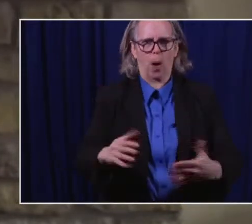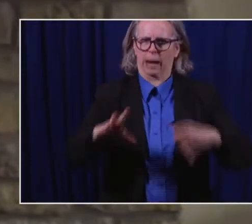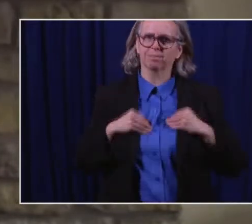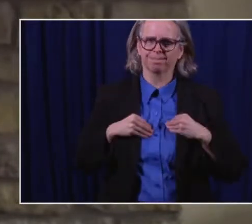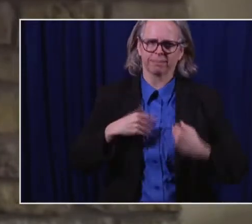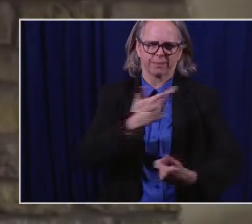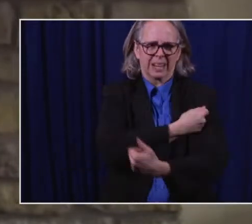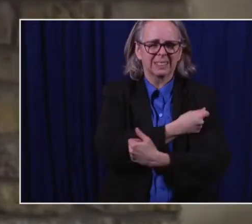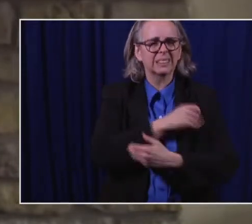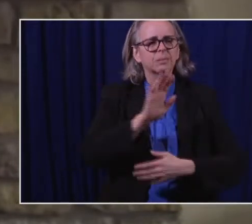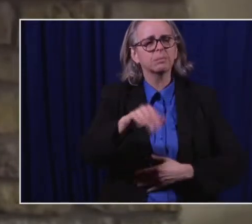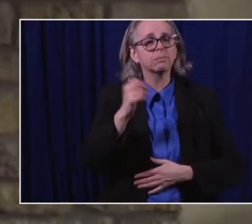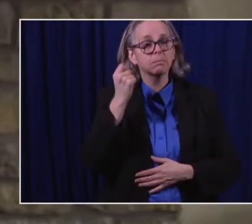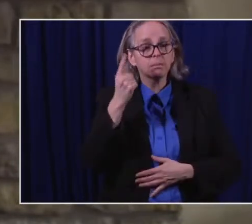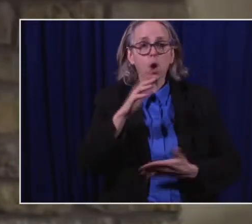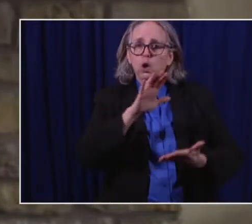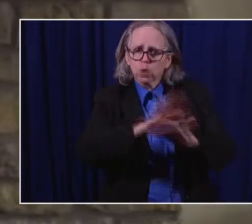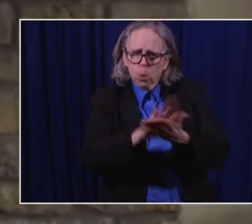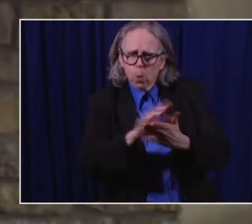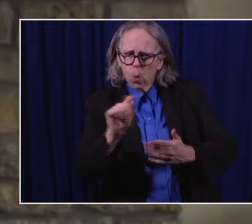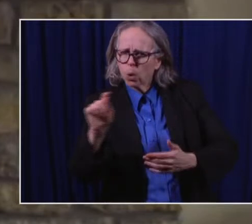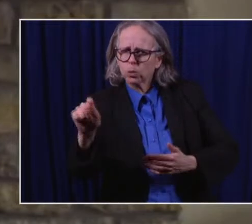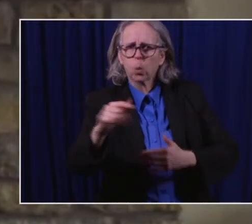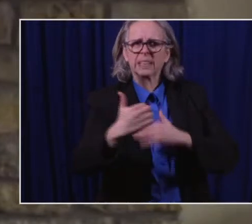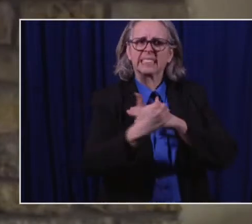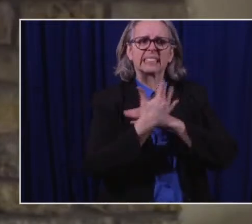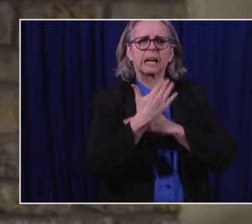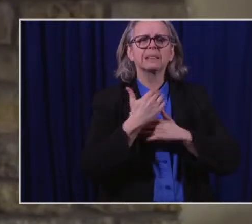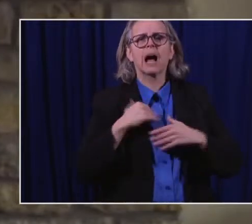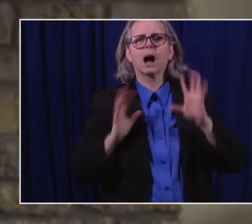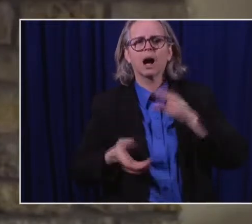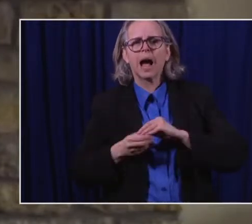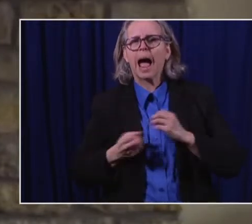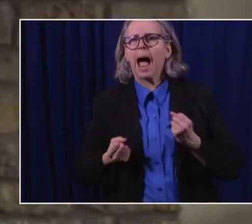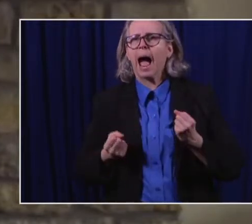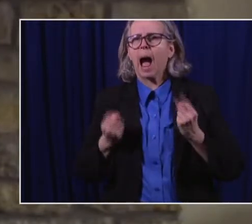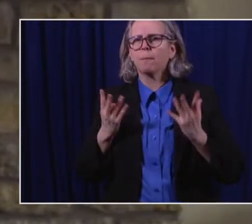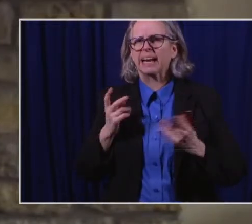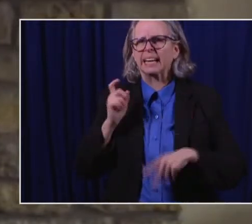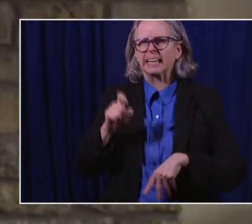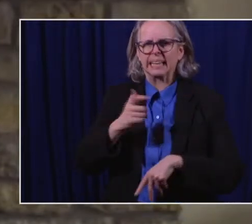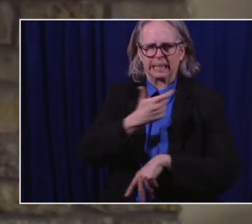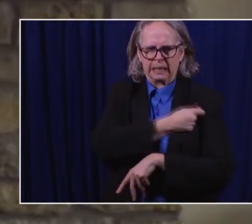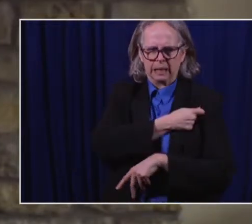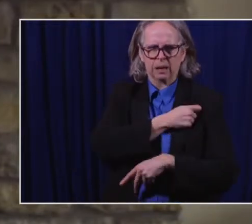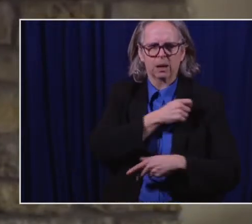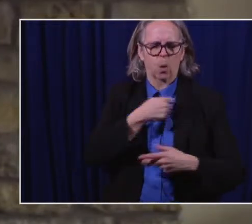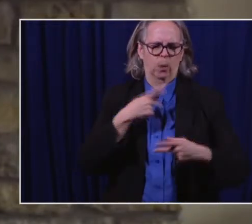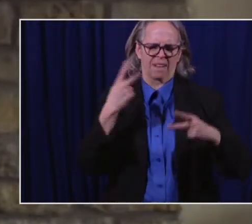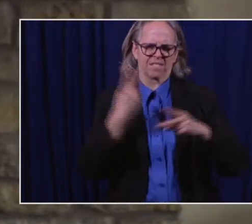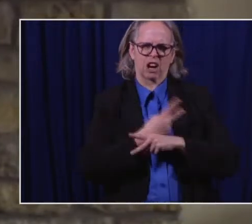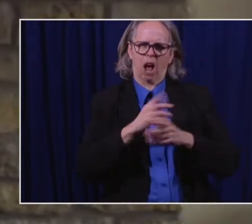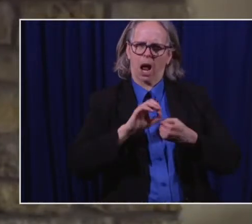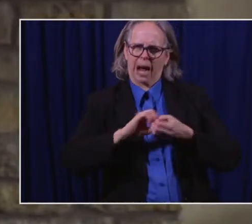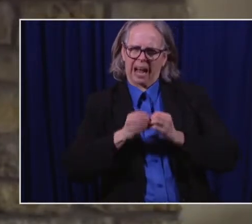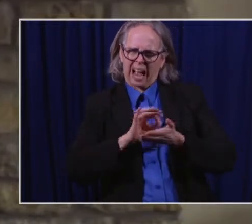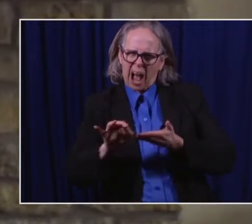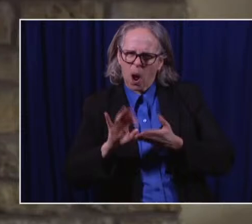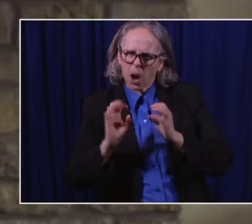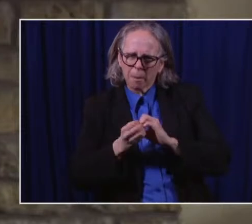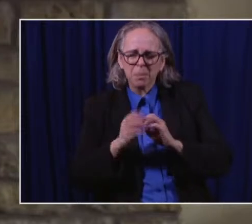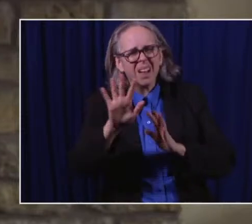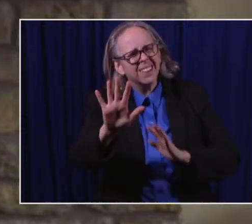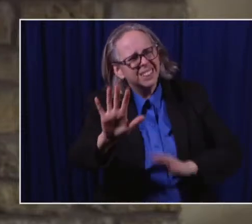from the schools, how much they will need. What we don't know for sure, because we never know, is what